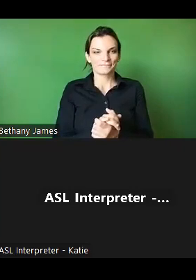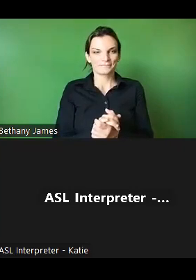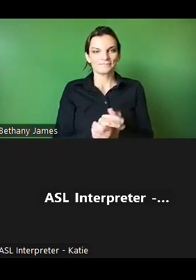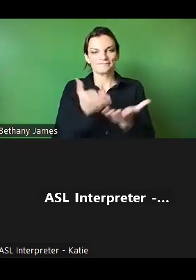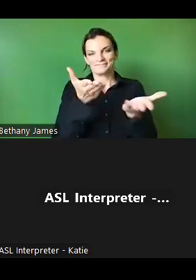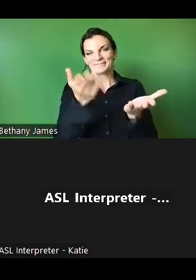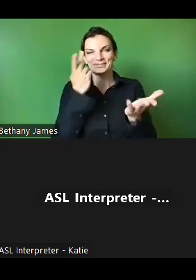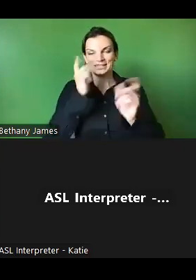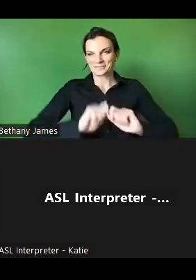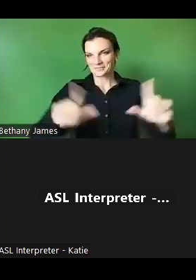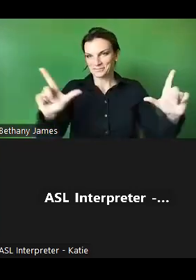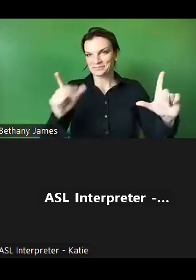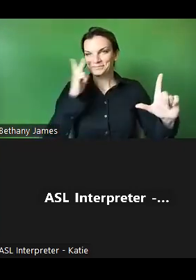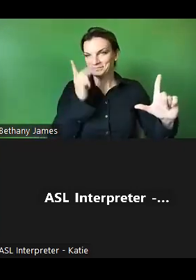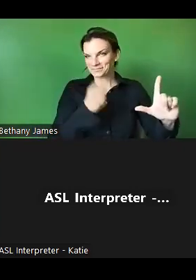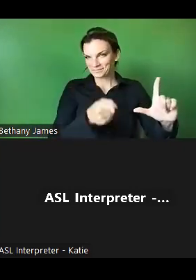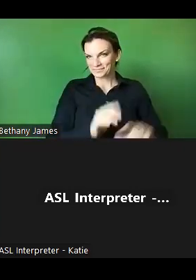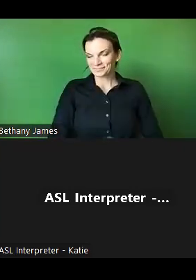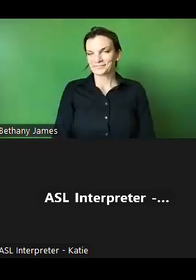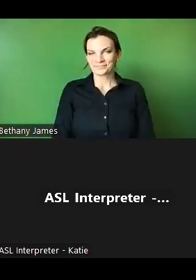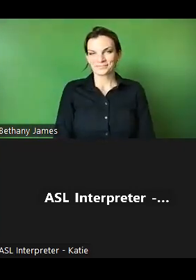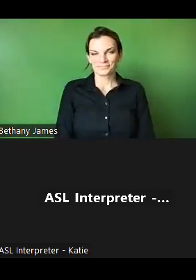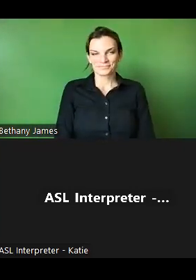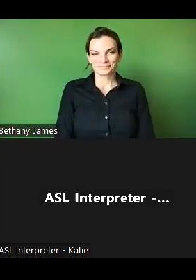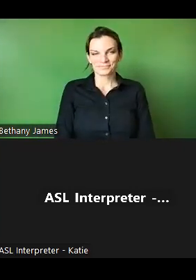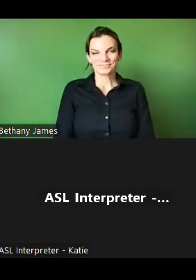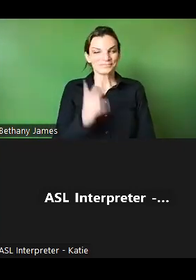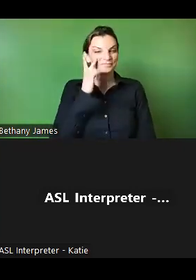There it the is. slide. There it is. I knew it was in here somewhere. So there's